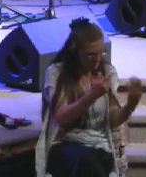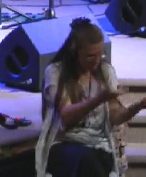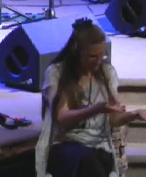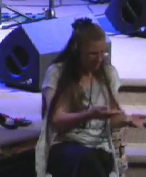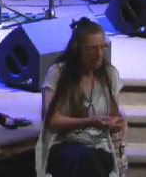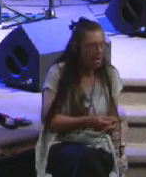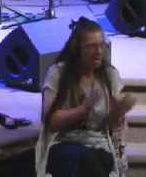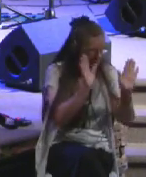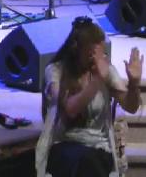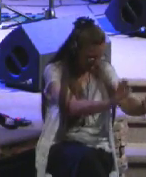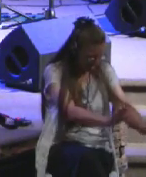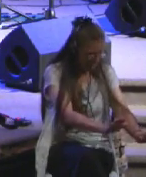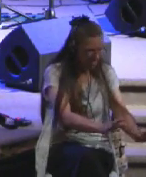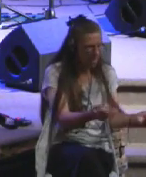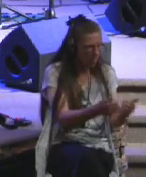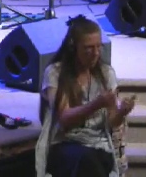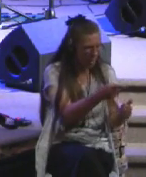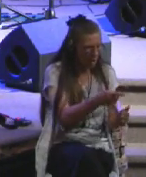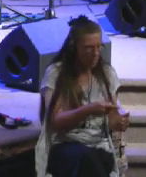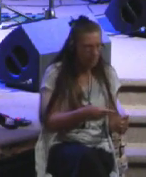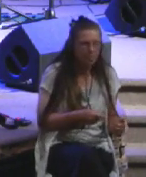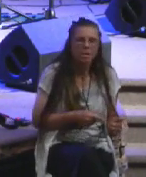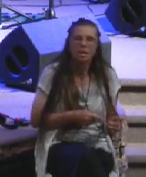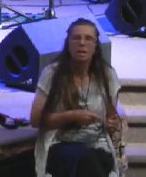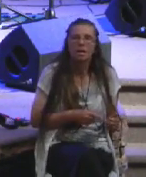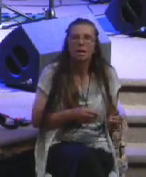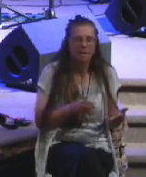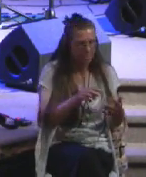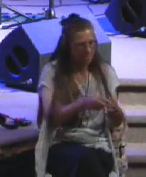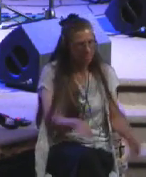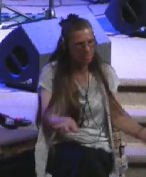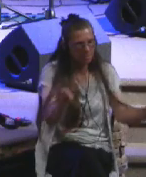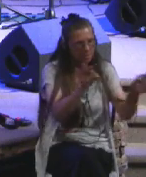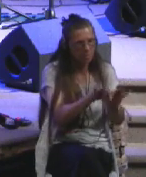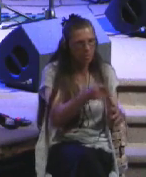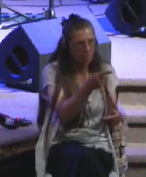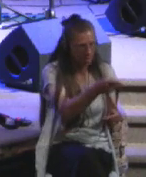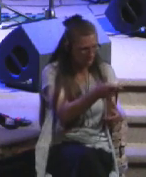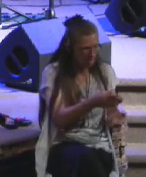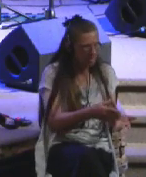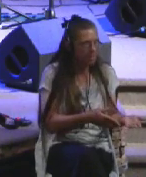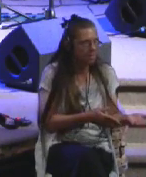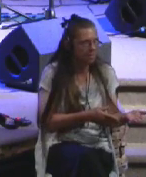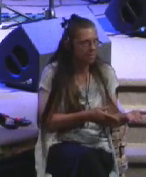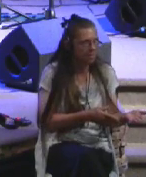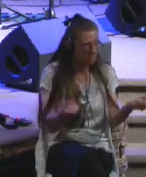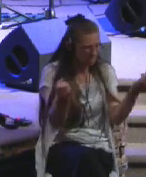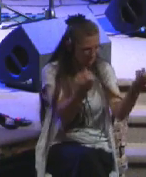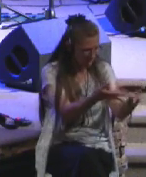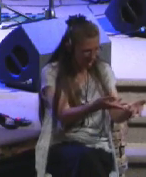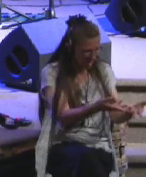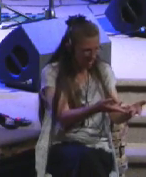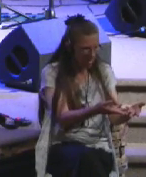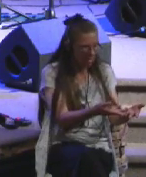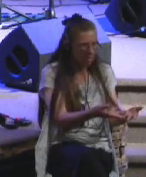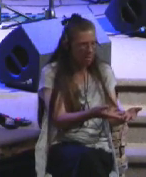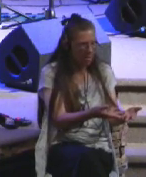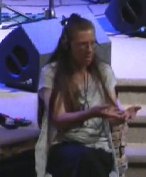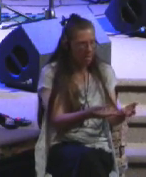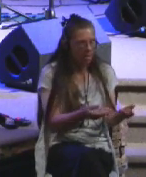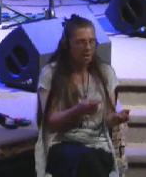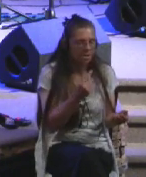significant events of his life have been etched on this staff. It's an important piece of property to him as well. So he leaves these two pieces of property to